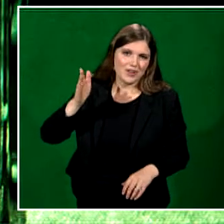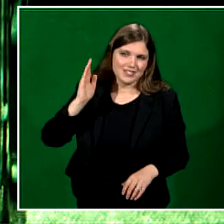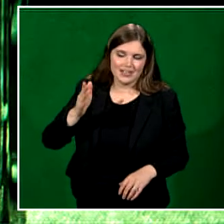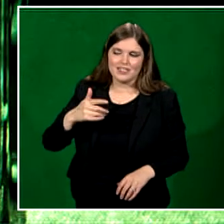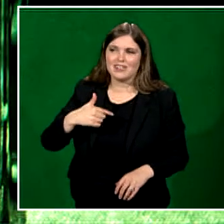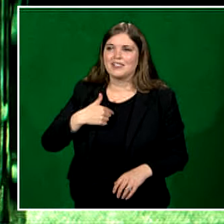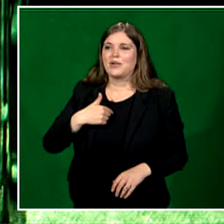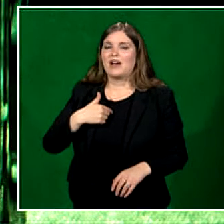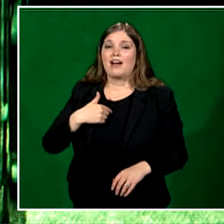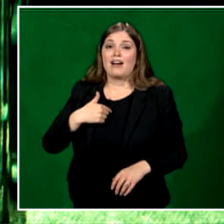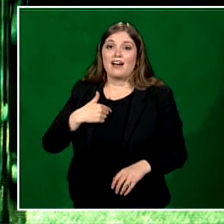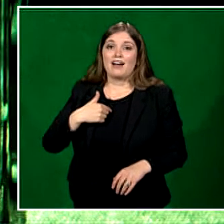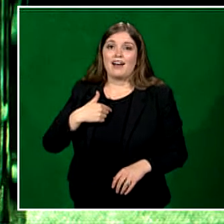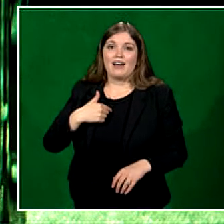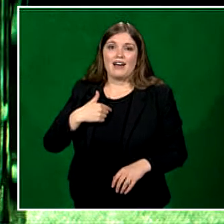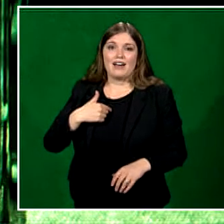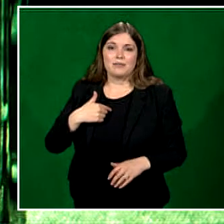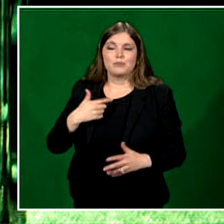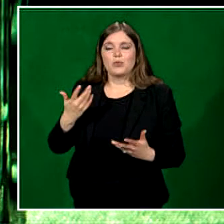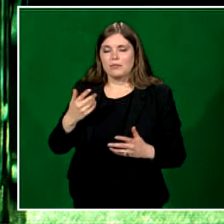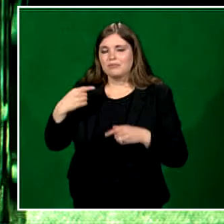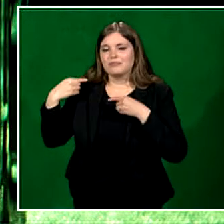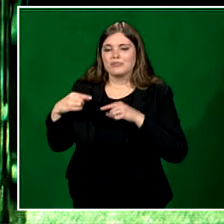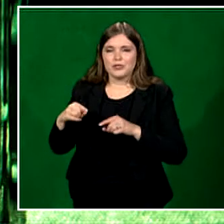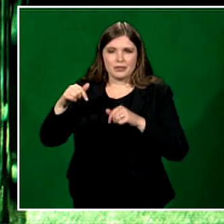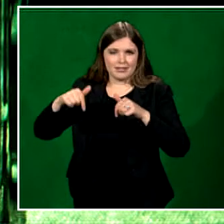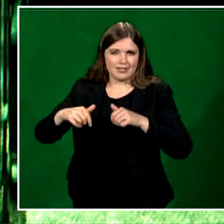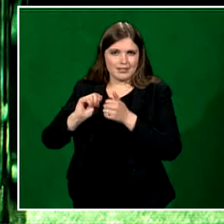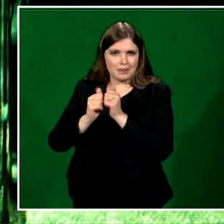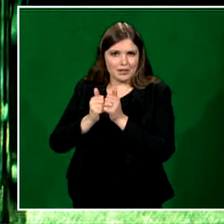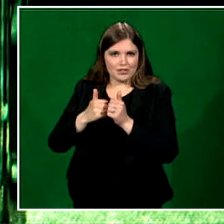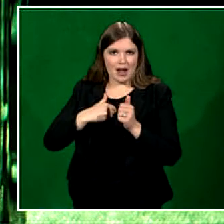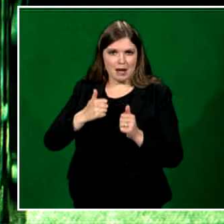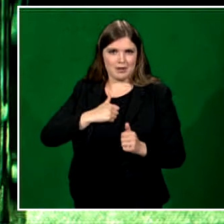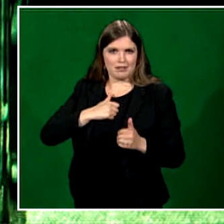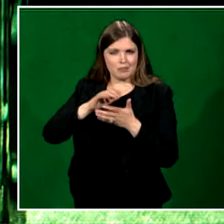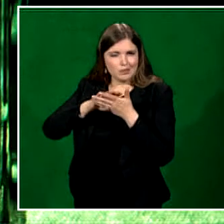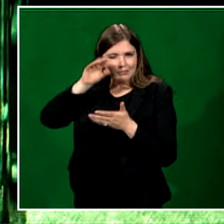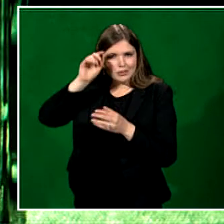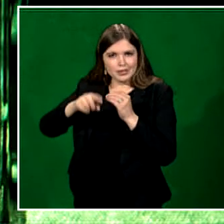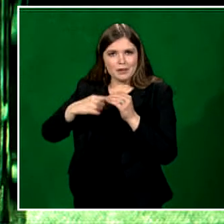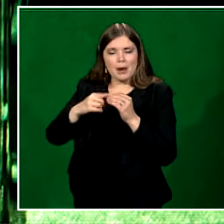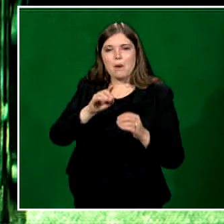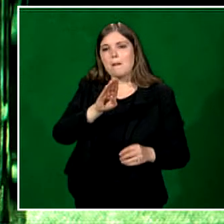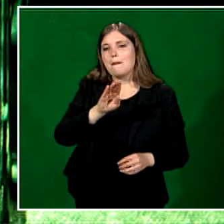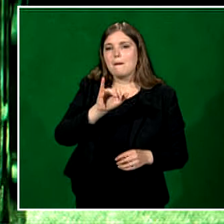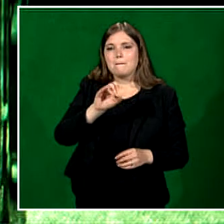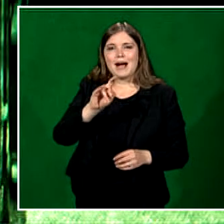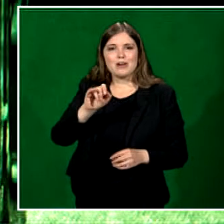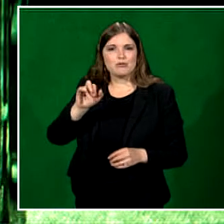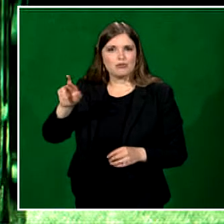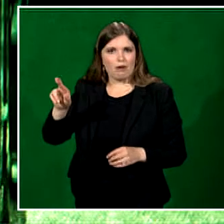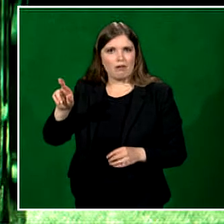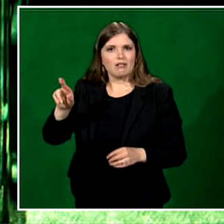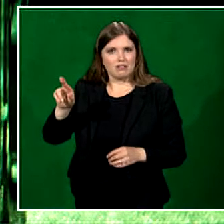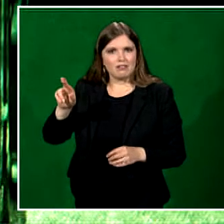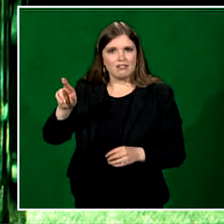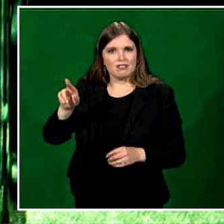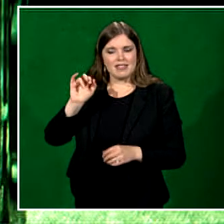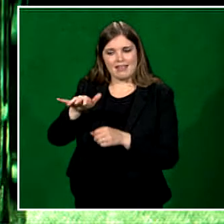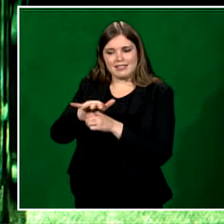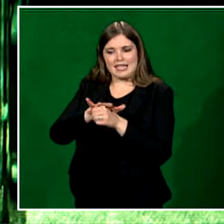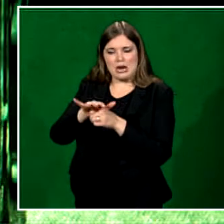am throughout this competition have gotten educated myself on biochar, an area of